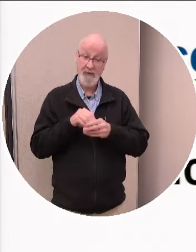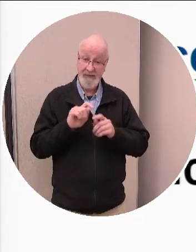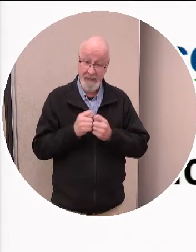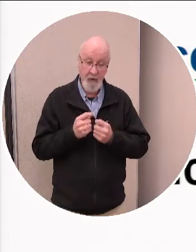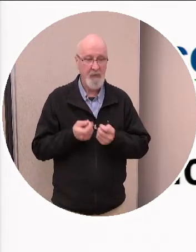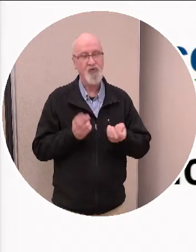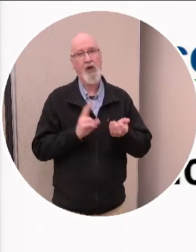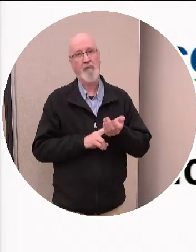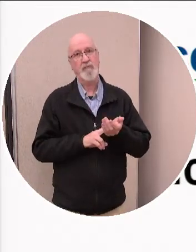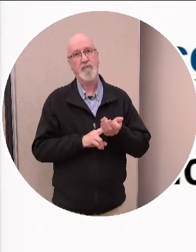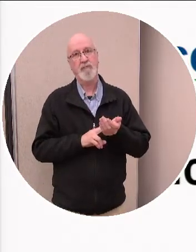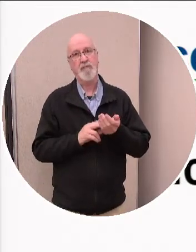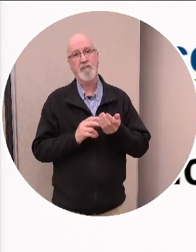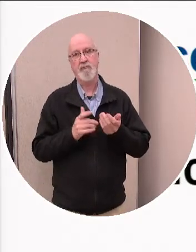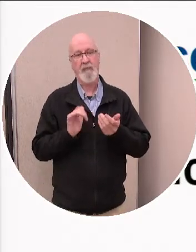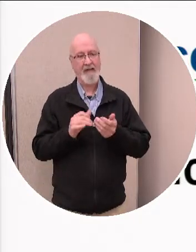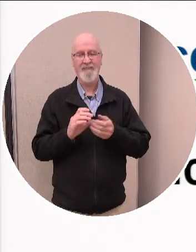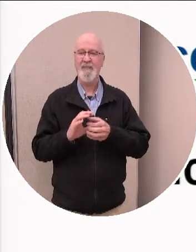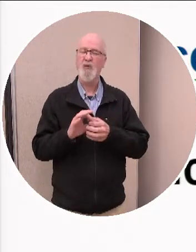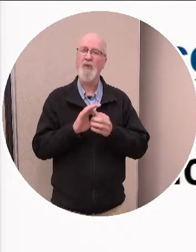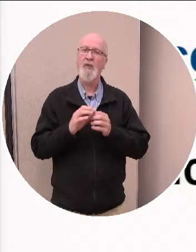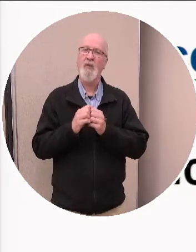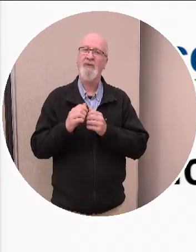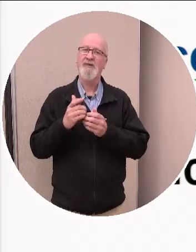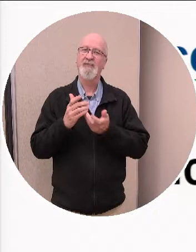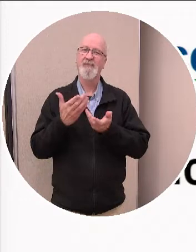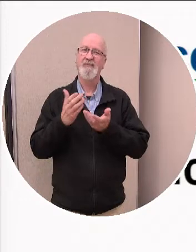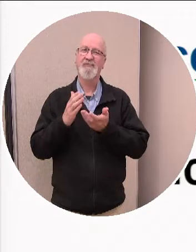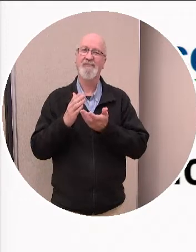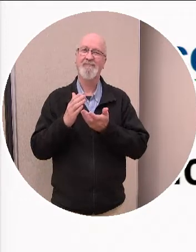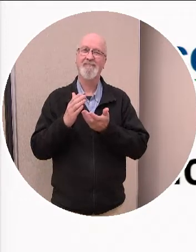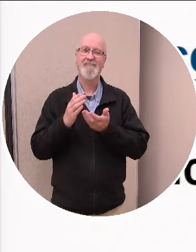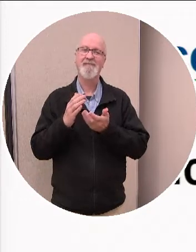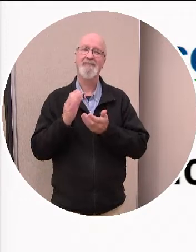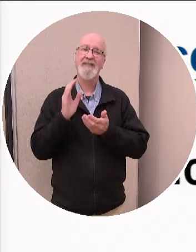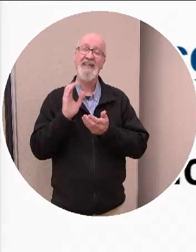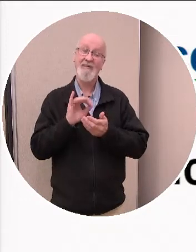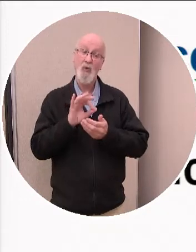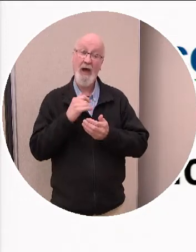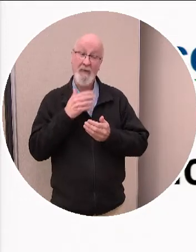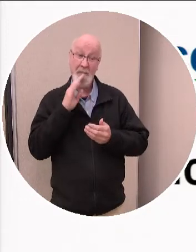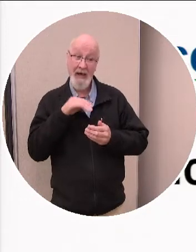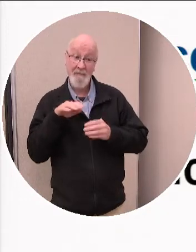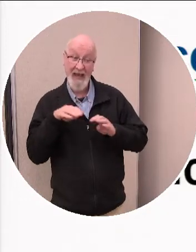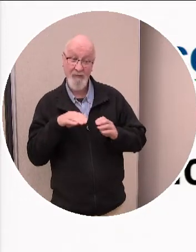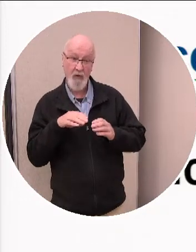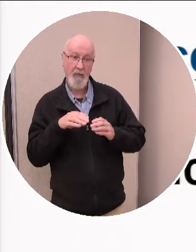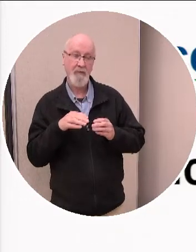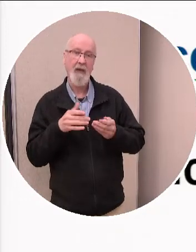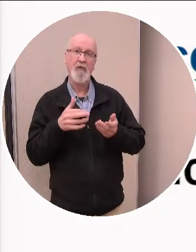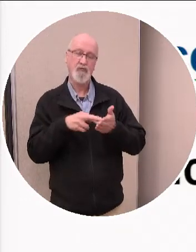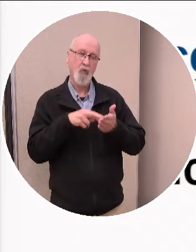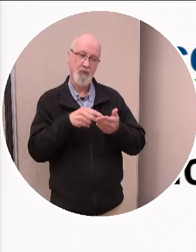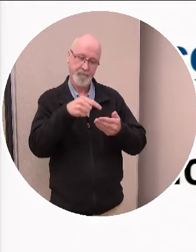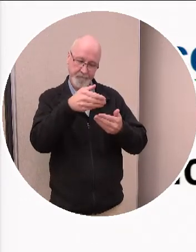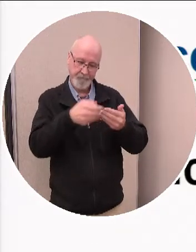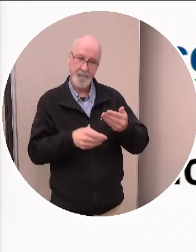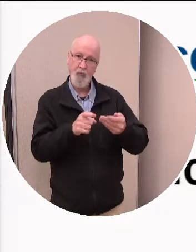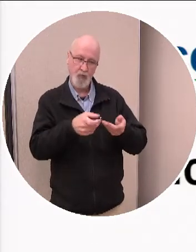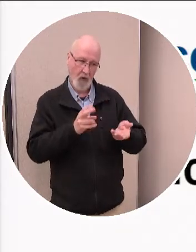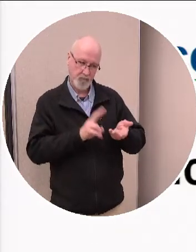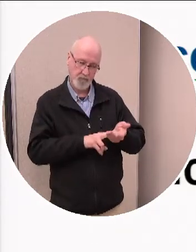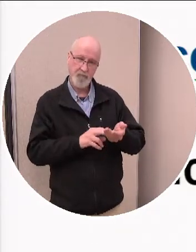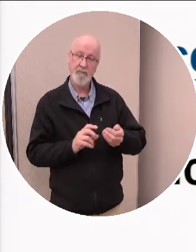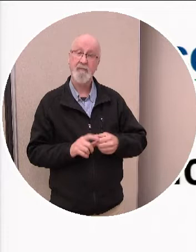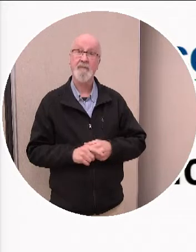School Sports Newfoundland and Labrador, which speaks to the consequences of inappropriate behaviors. Acceptable use of technology.